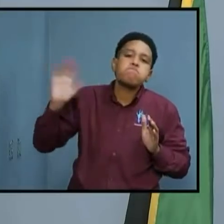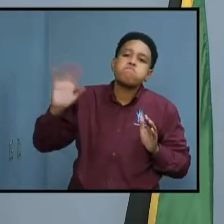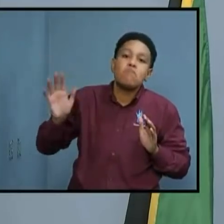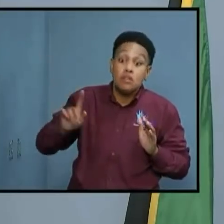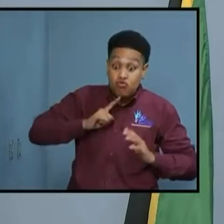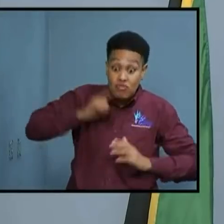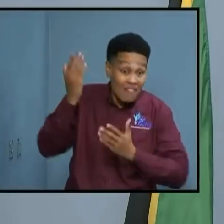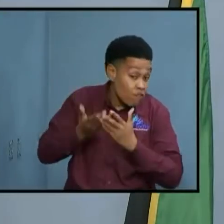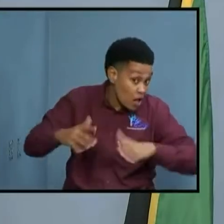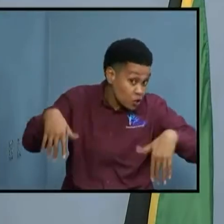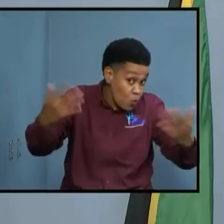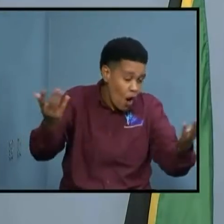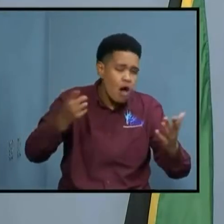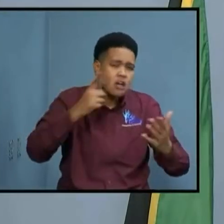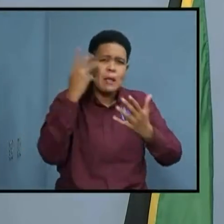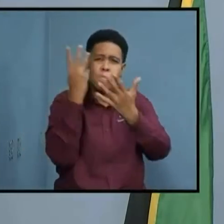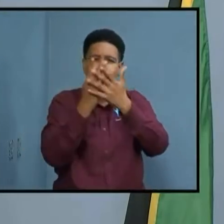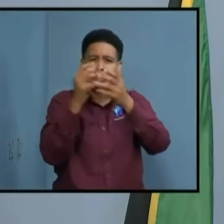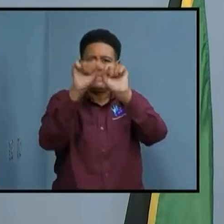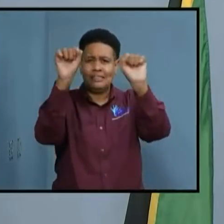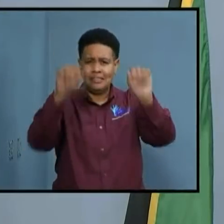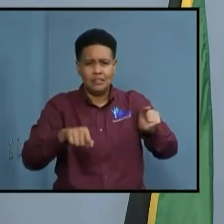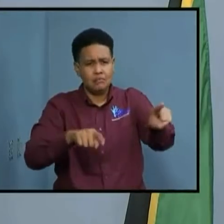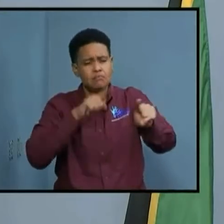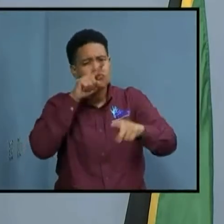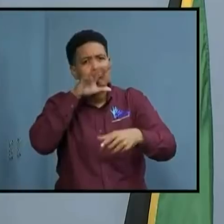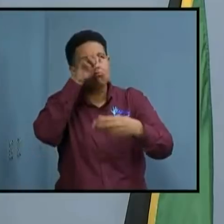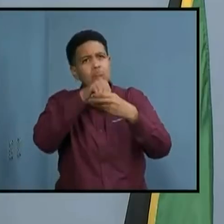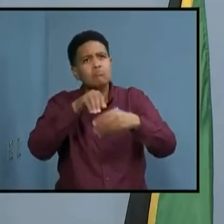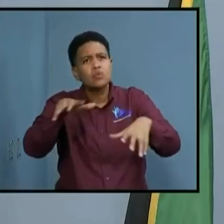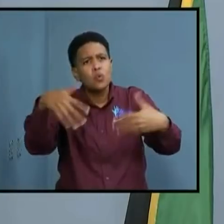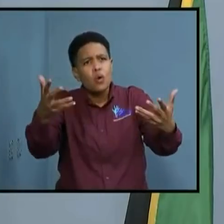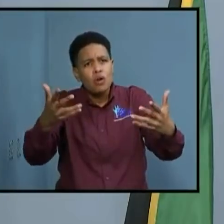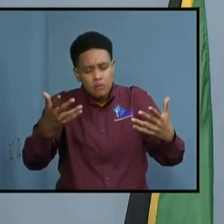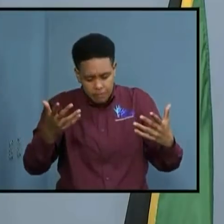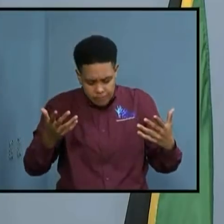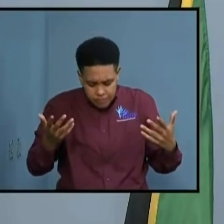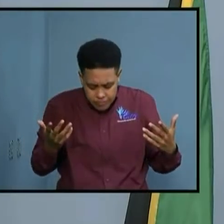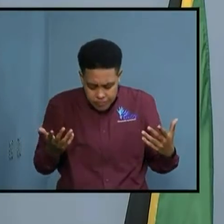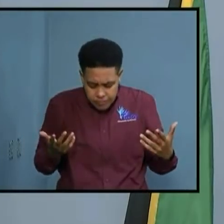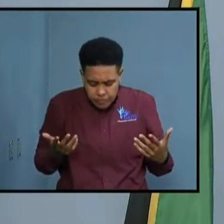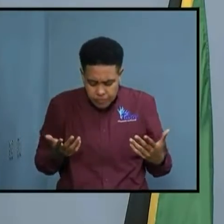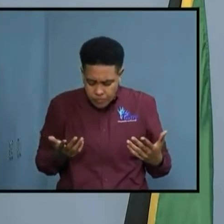The fact is that the prison system, as part of the